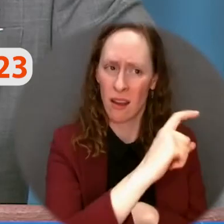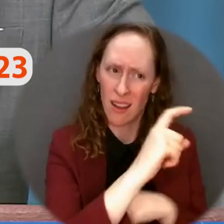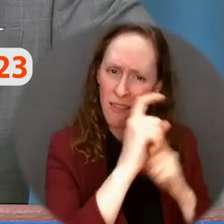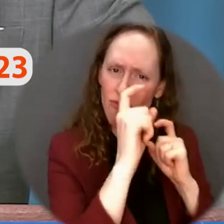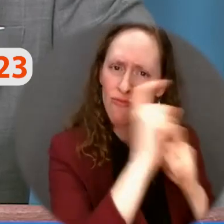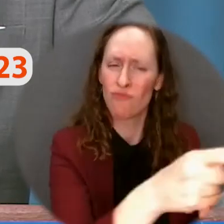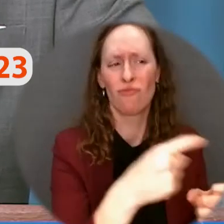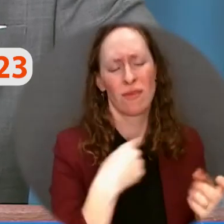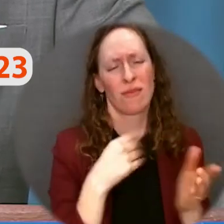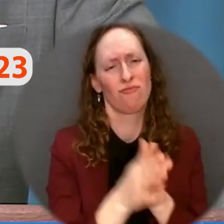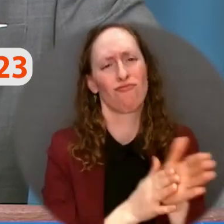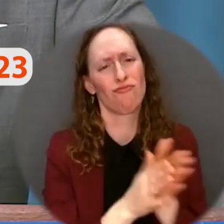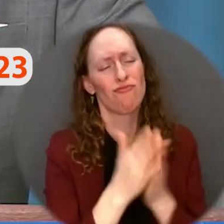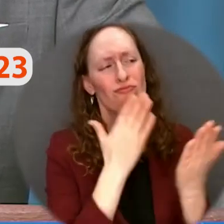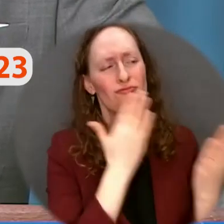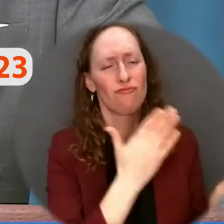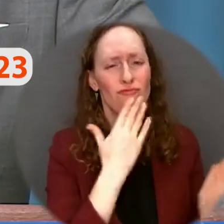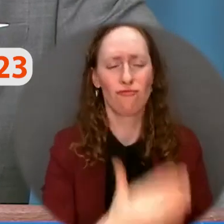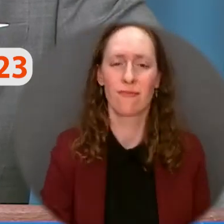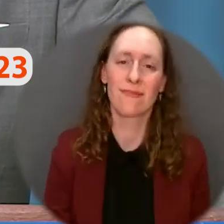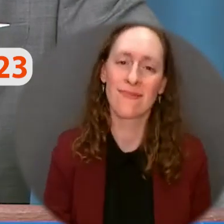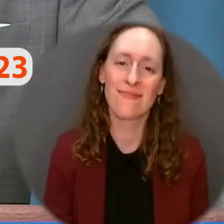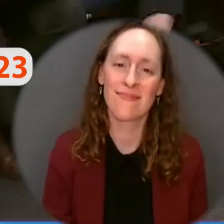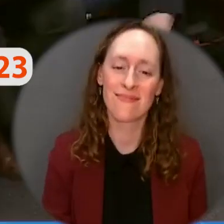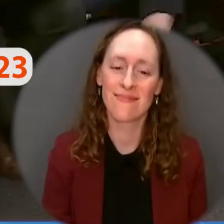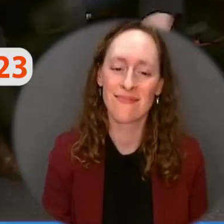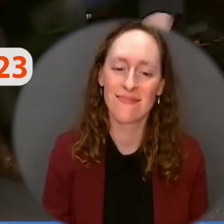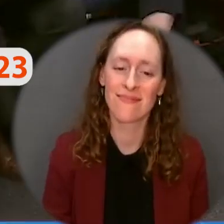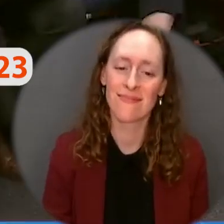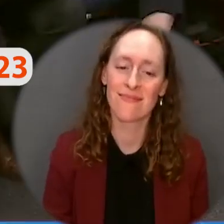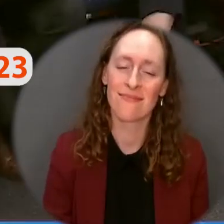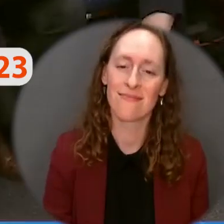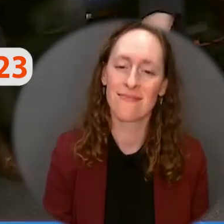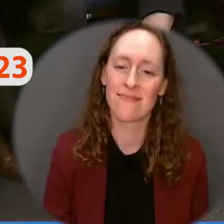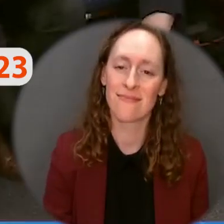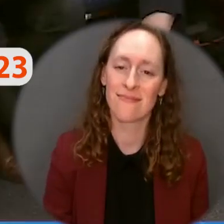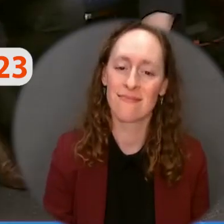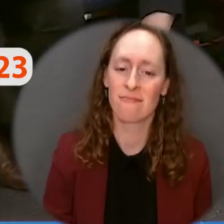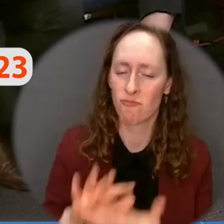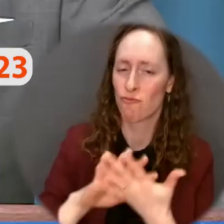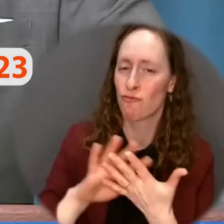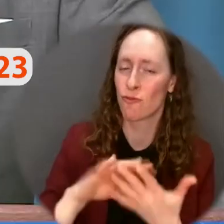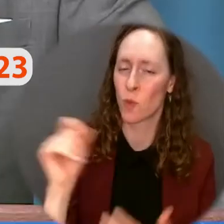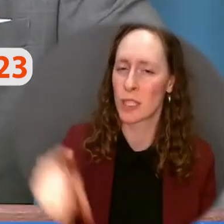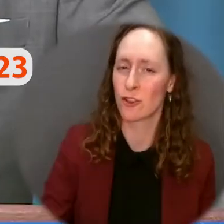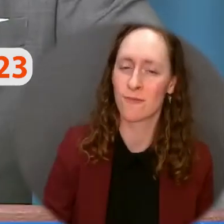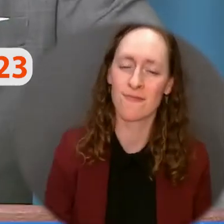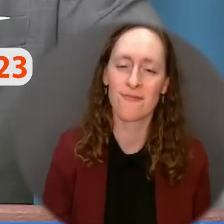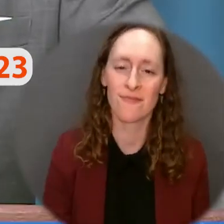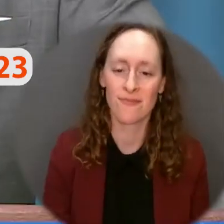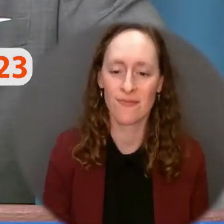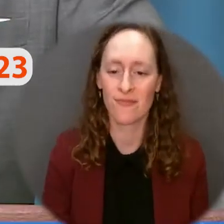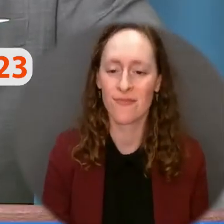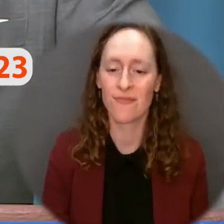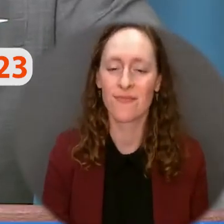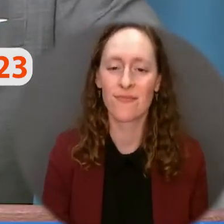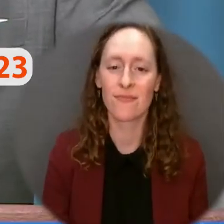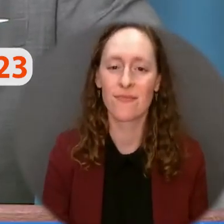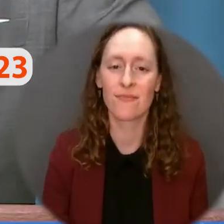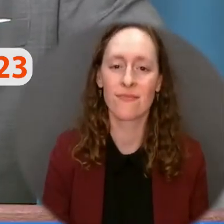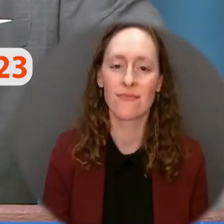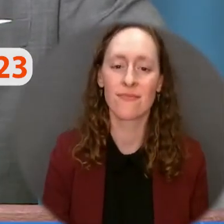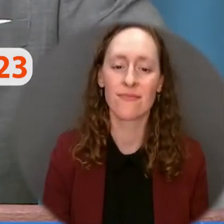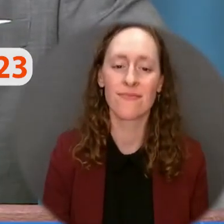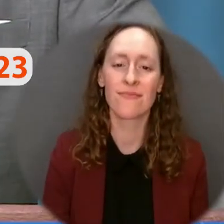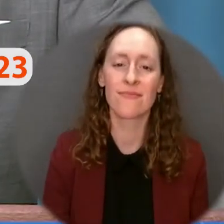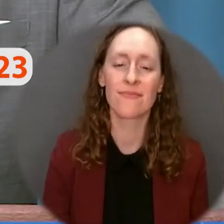its assessment, and was the president himself briefed on that shift? Again, I'm not going to confirm the press reporting. I'd refer you to DOE, but I'm